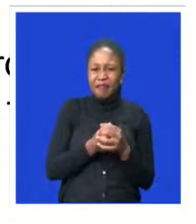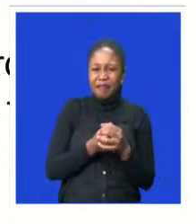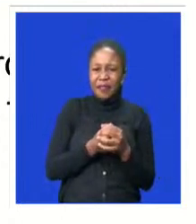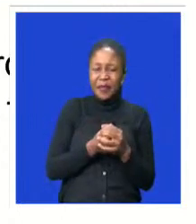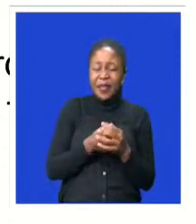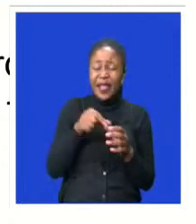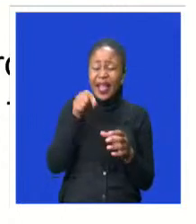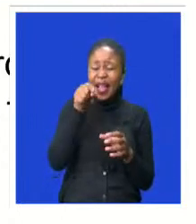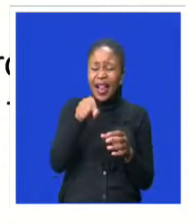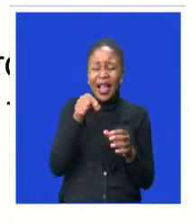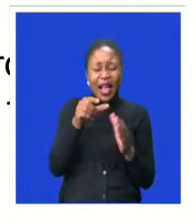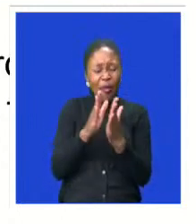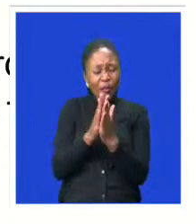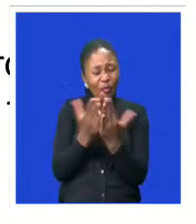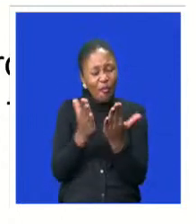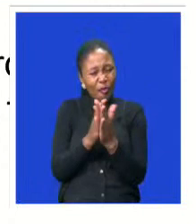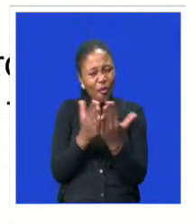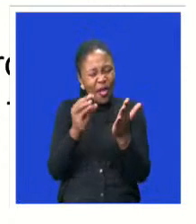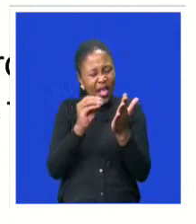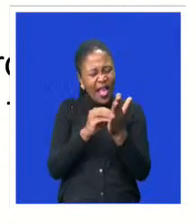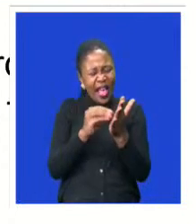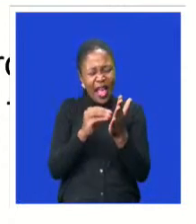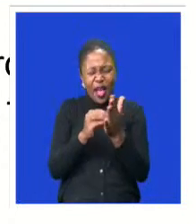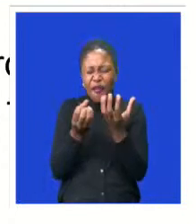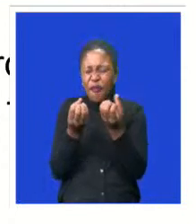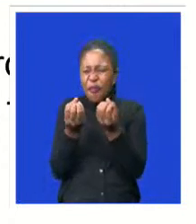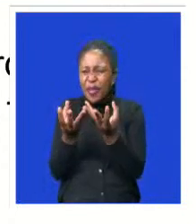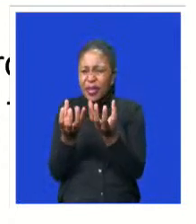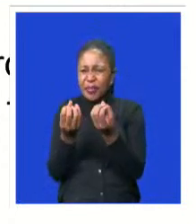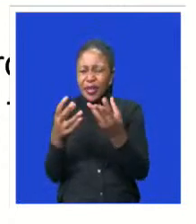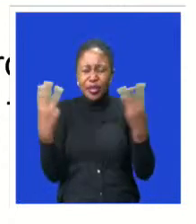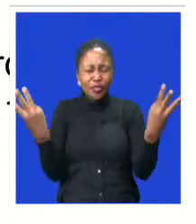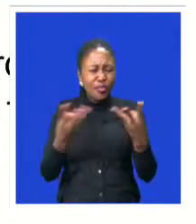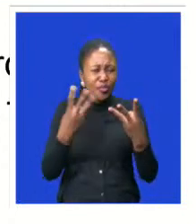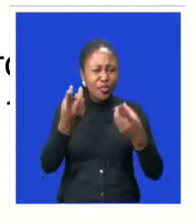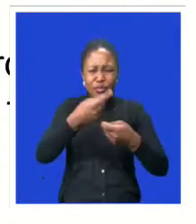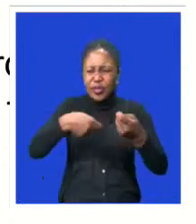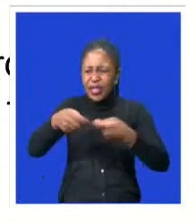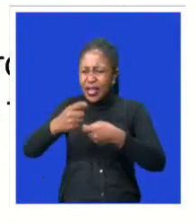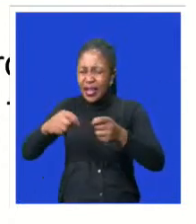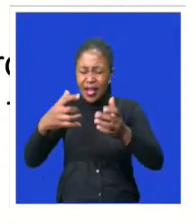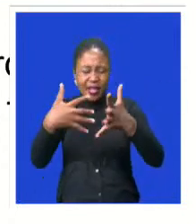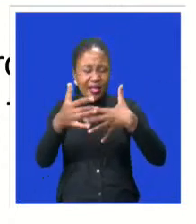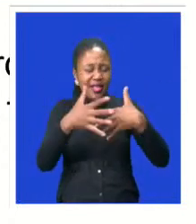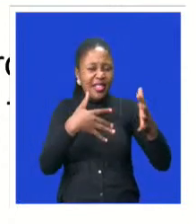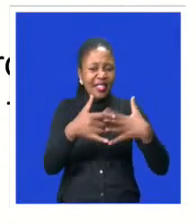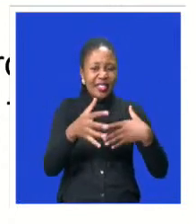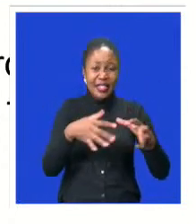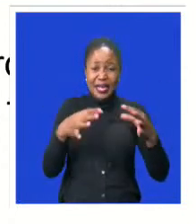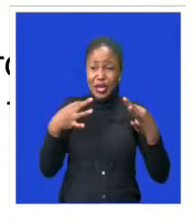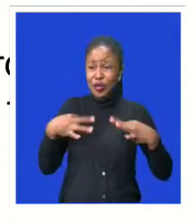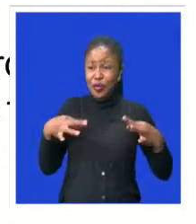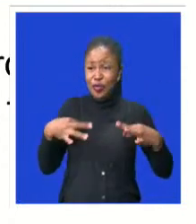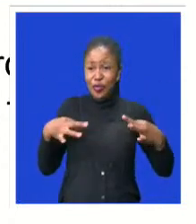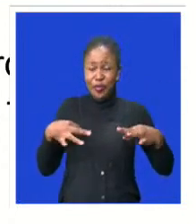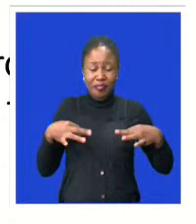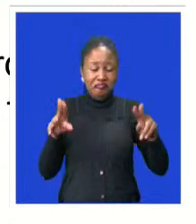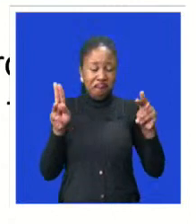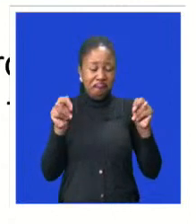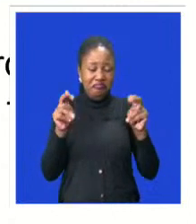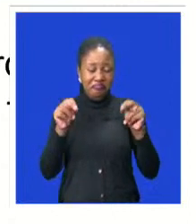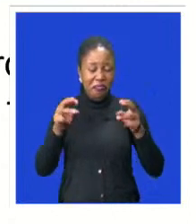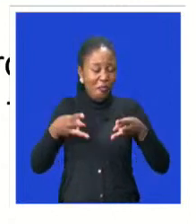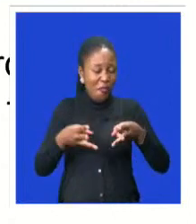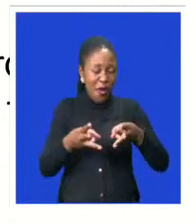about the current trends on fashion. So if your